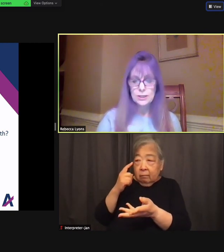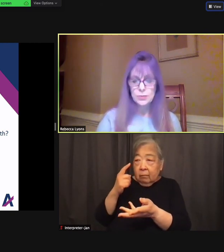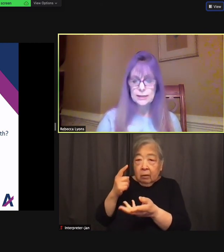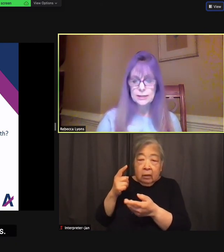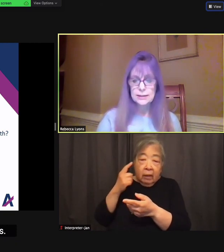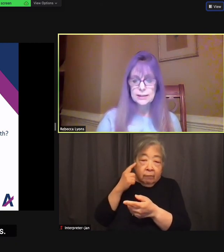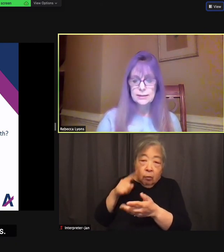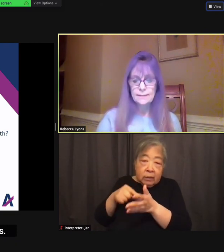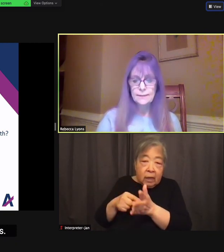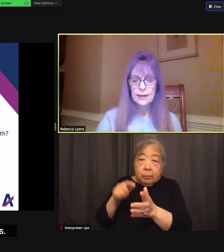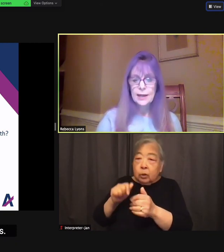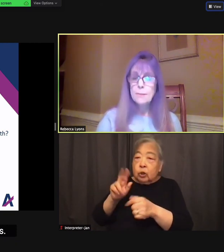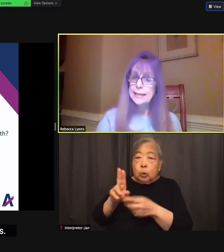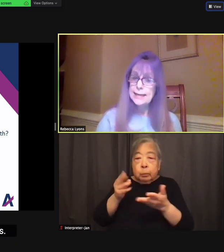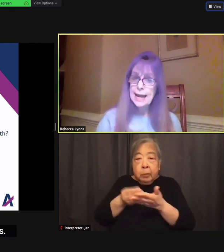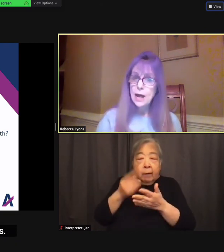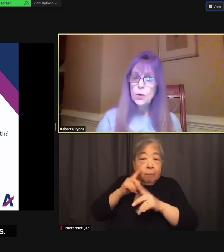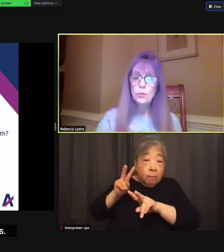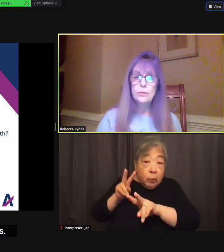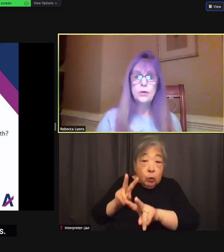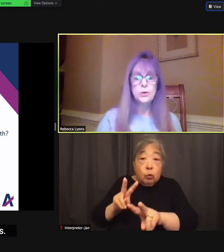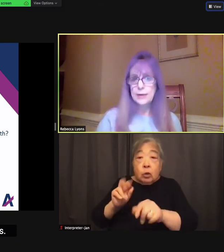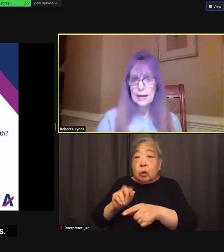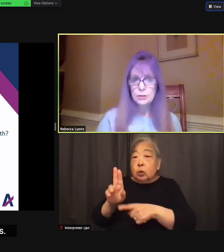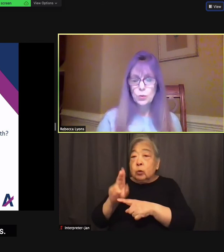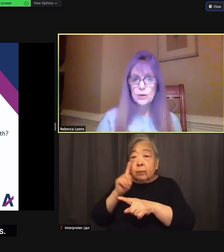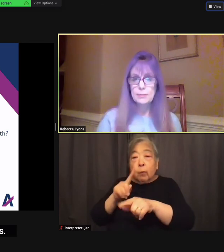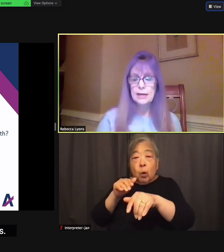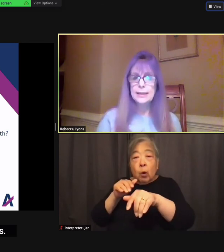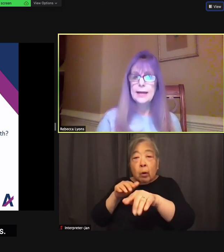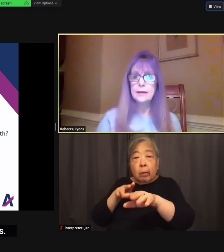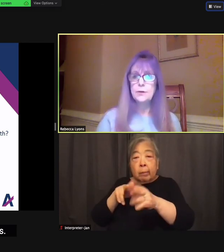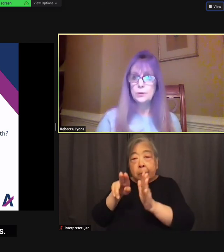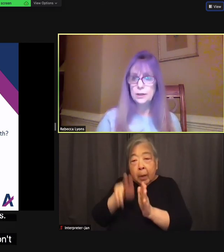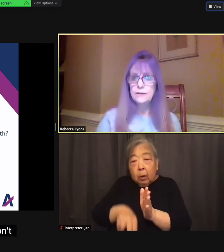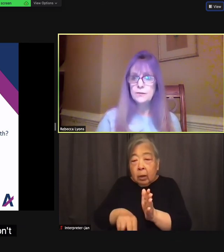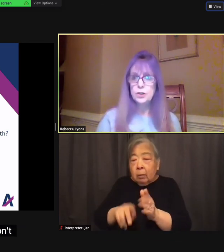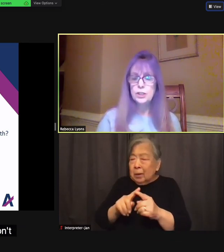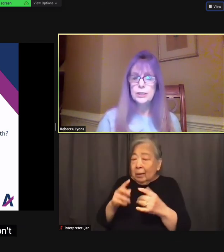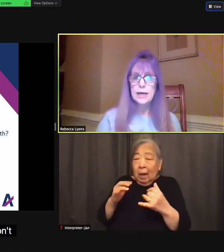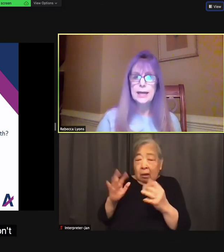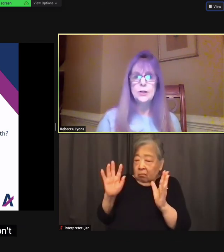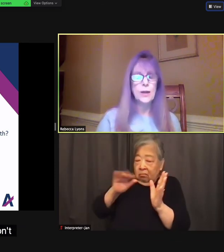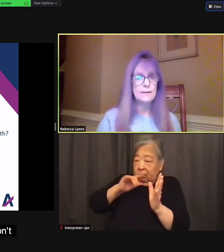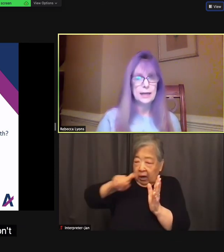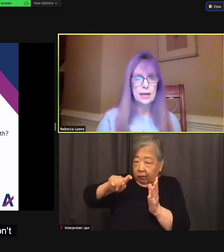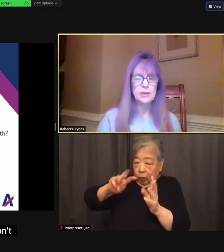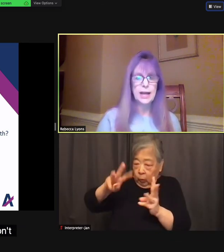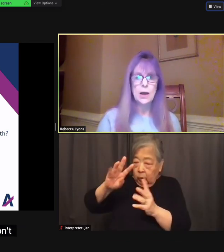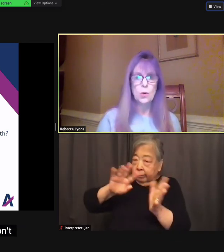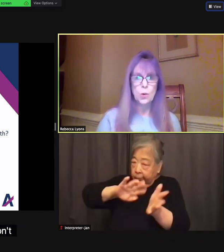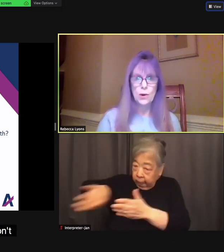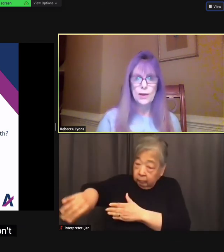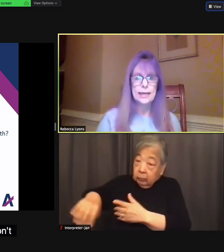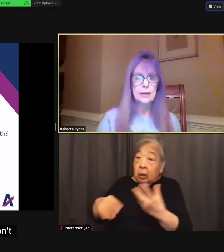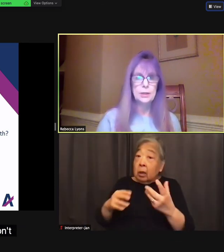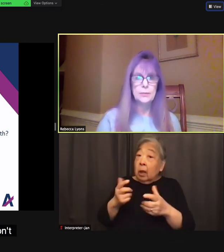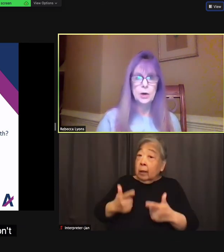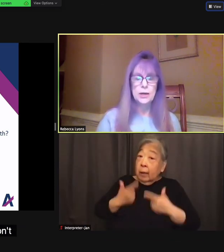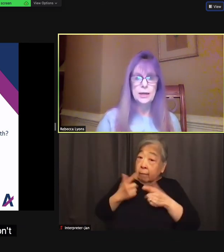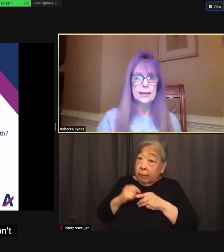burial expenses. But now you don't have to worry about that if you live in Virginia and you have an ABLEnow or